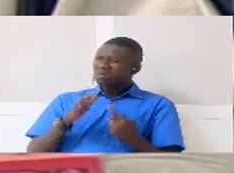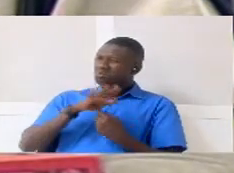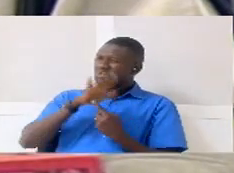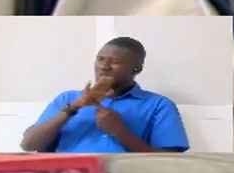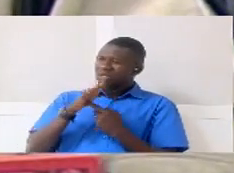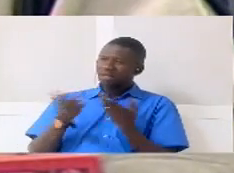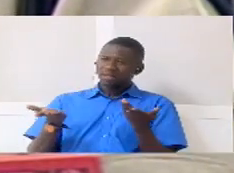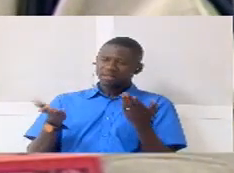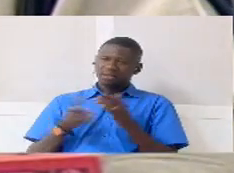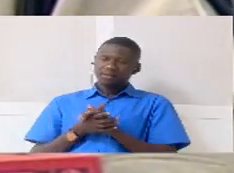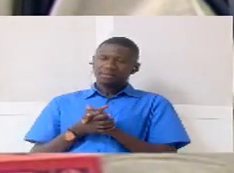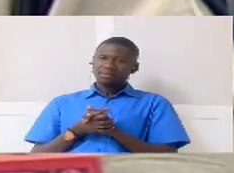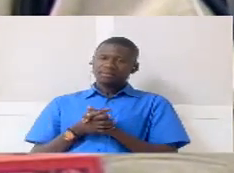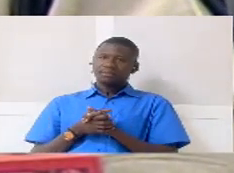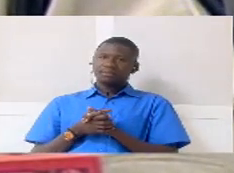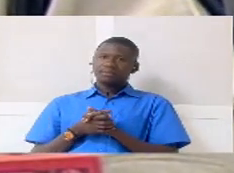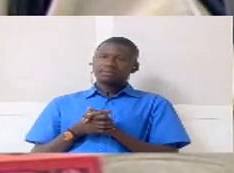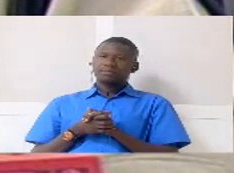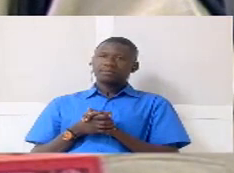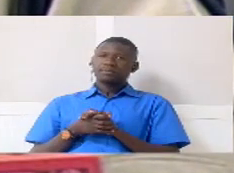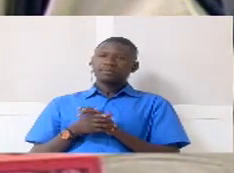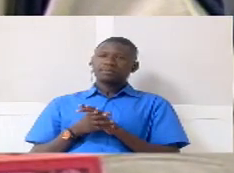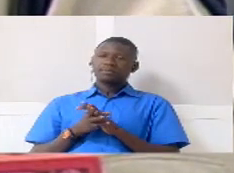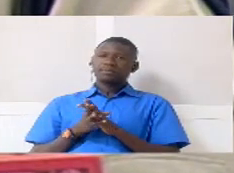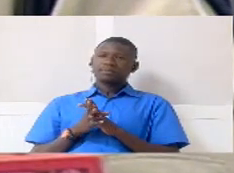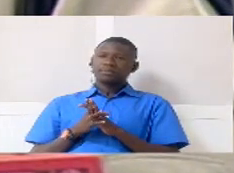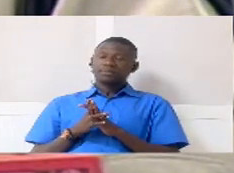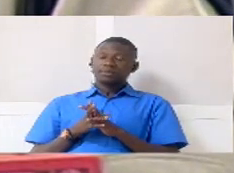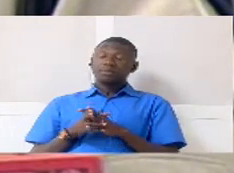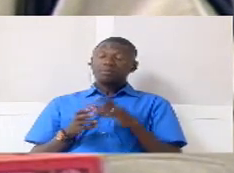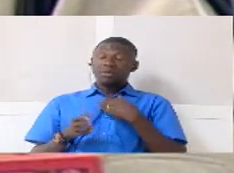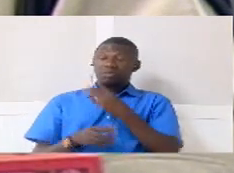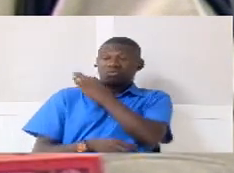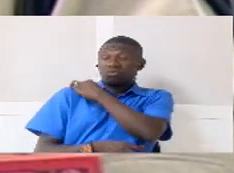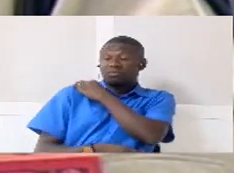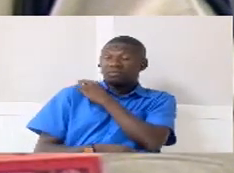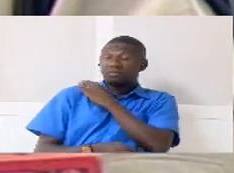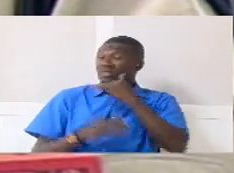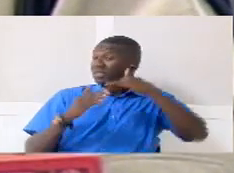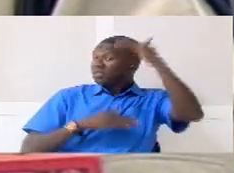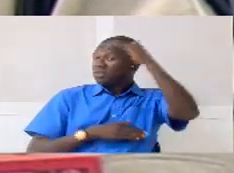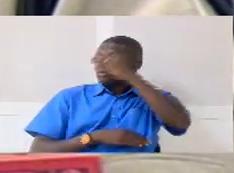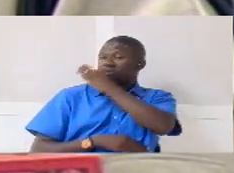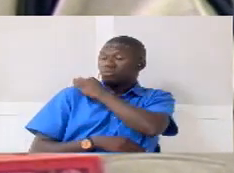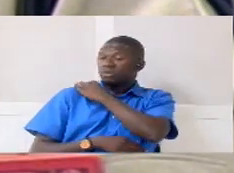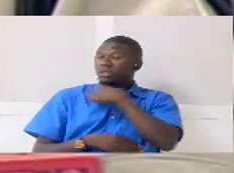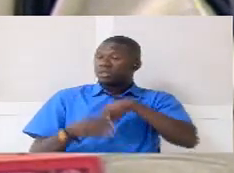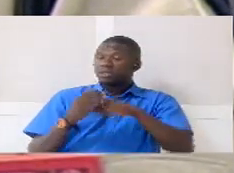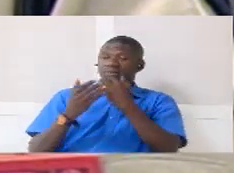ministry. And so far the most senior commissioner in the prisons? I was a commissioner, so far the most senior commissioner in the prisons.